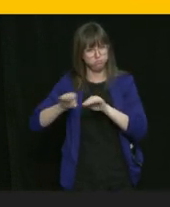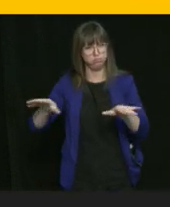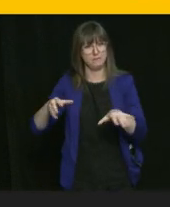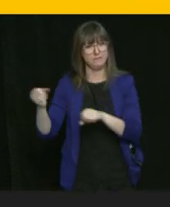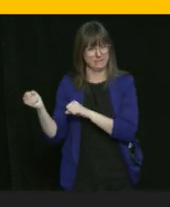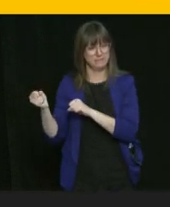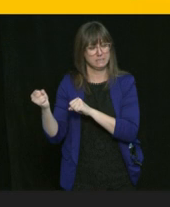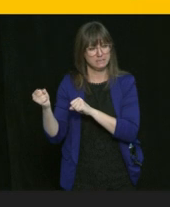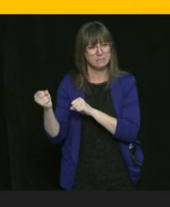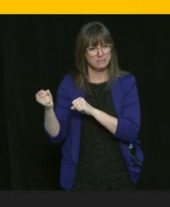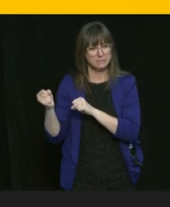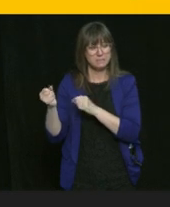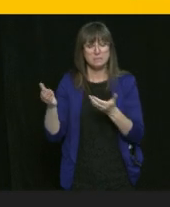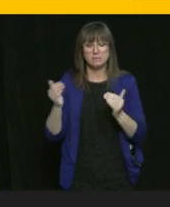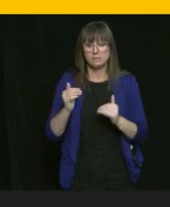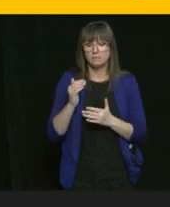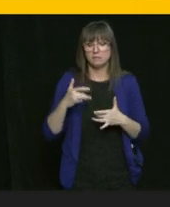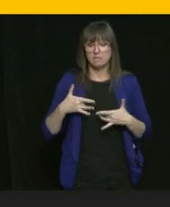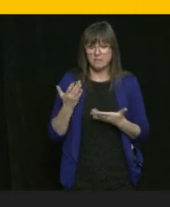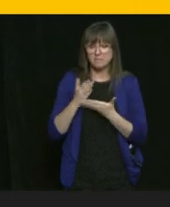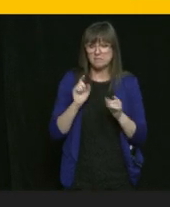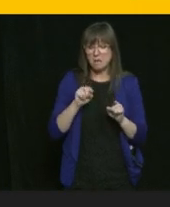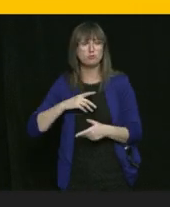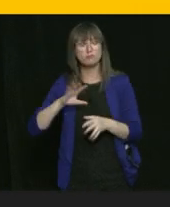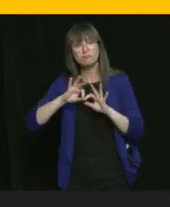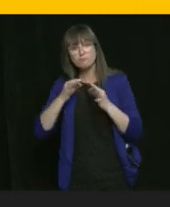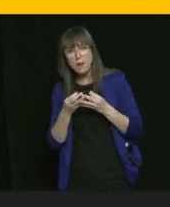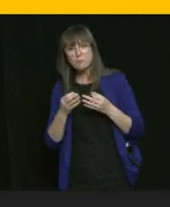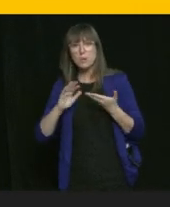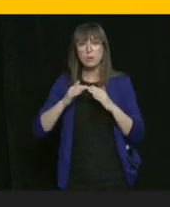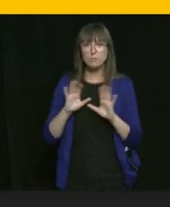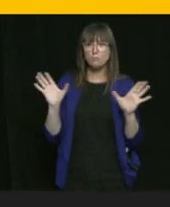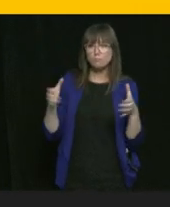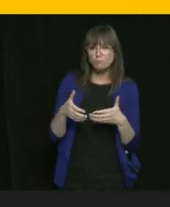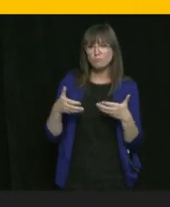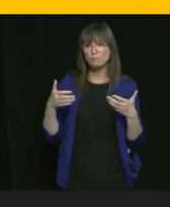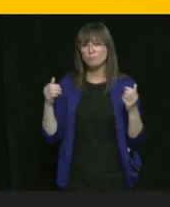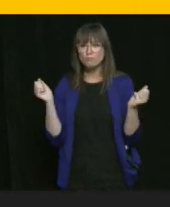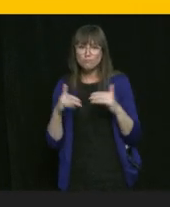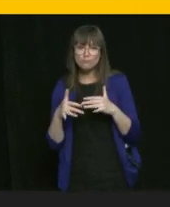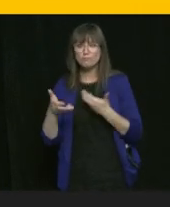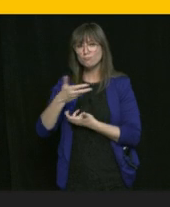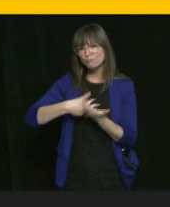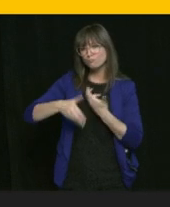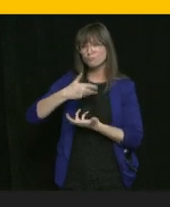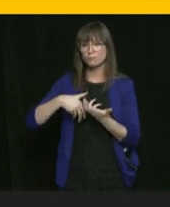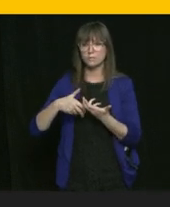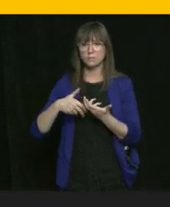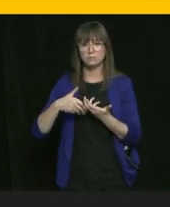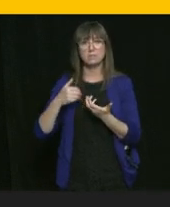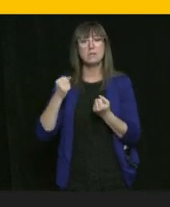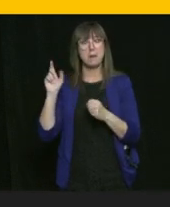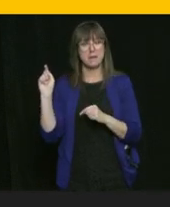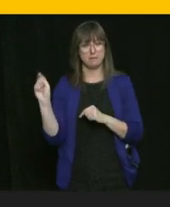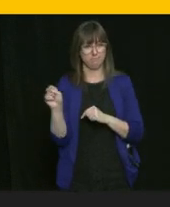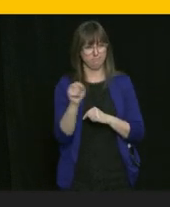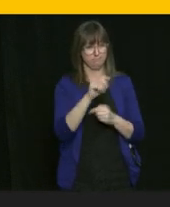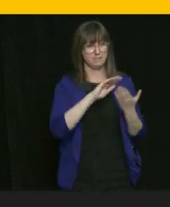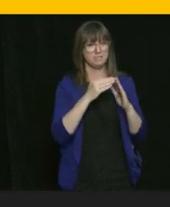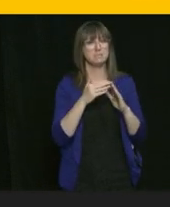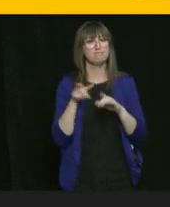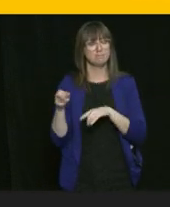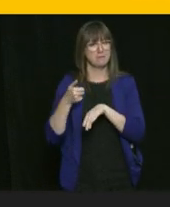COVID-19. Some of these events are considered super spreader celebrations, which several jurisdictions noted are